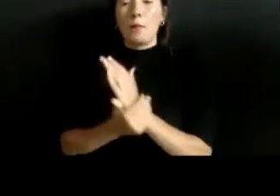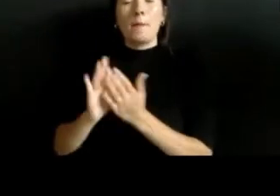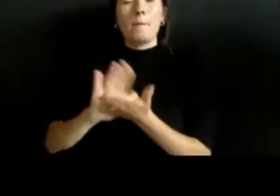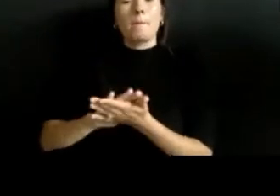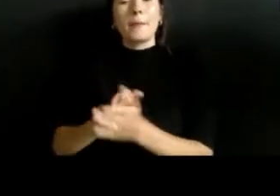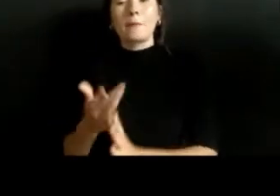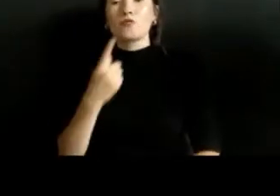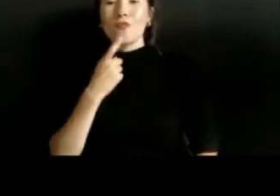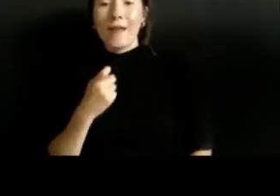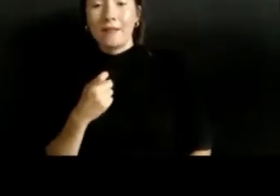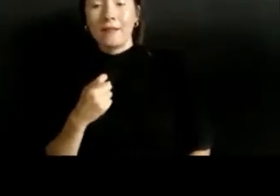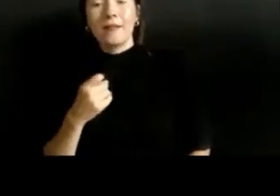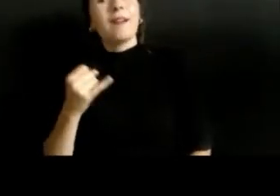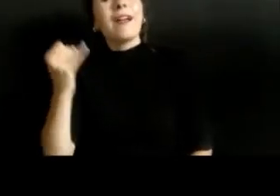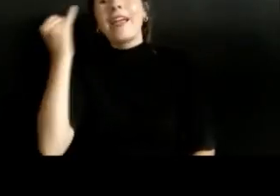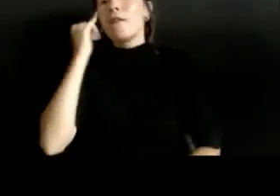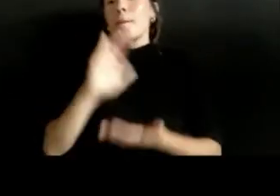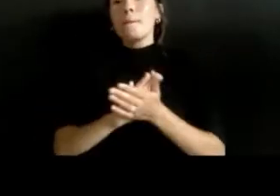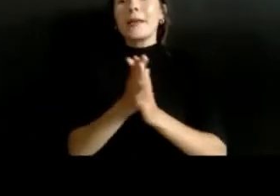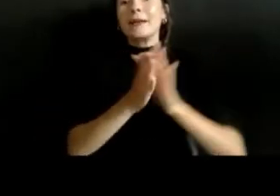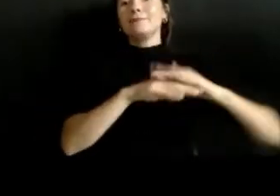$1,200, the shading goes away.